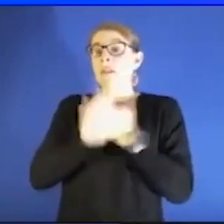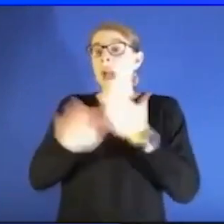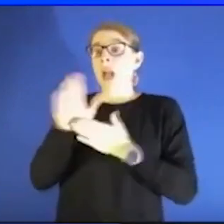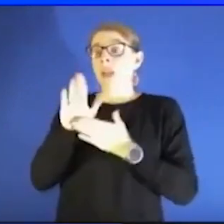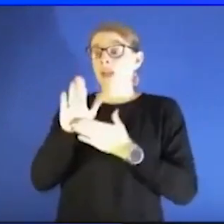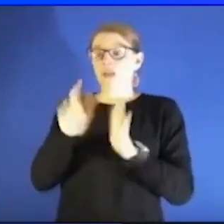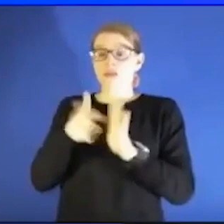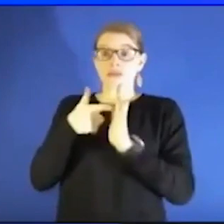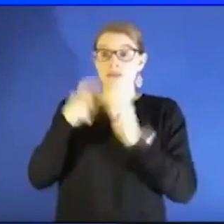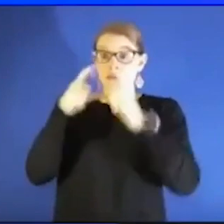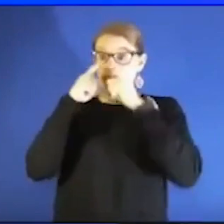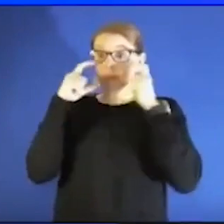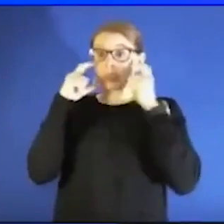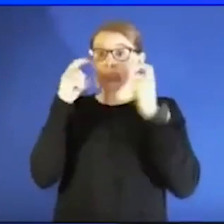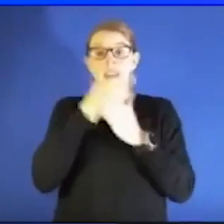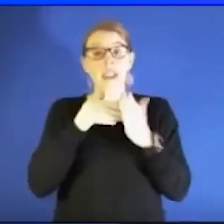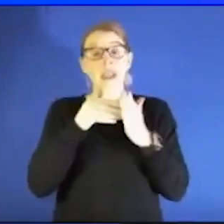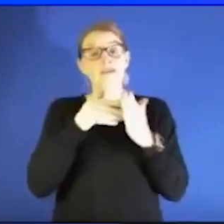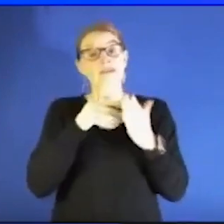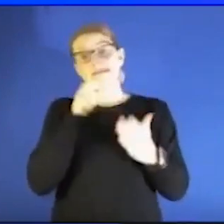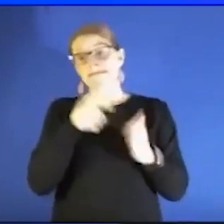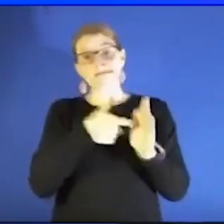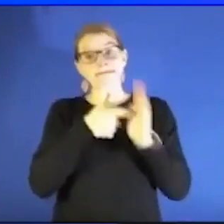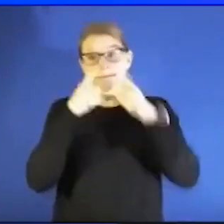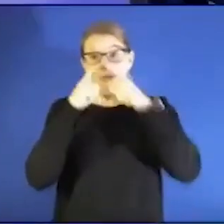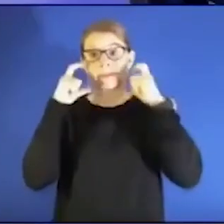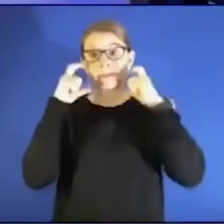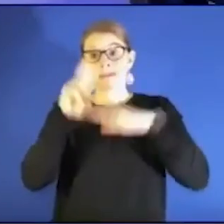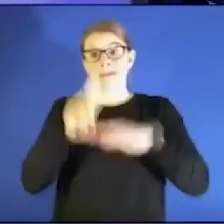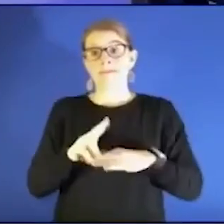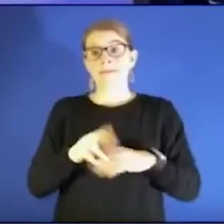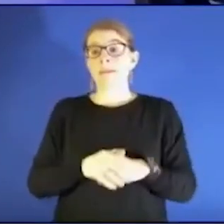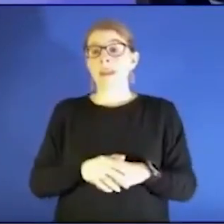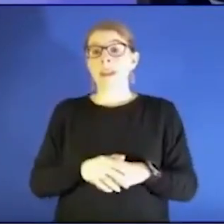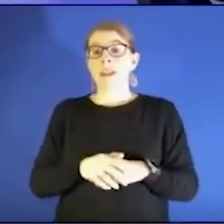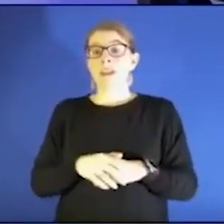some coming back without masks. And of course that makes us very concerned as well. So with